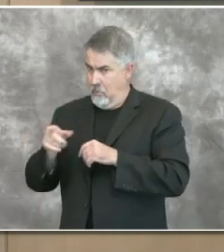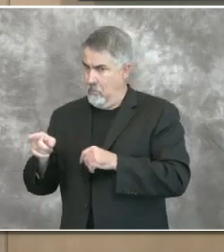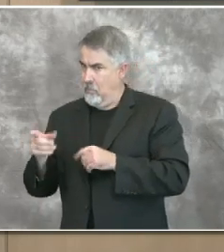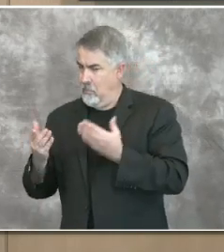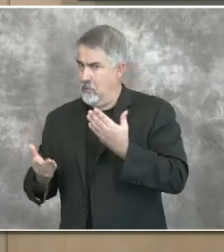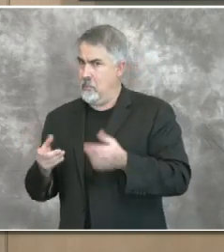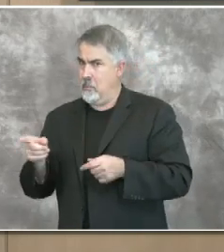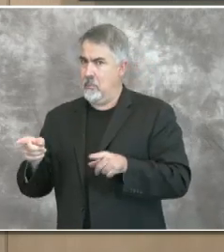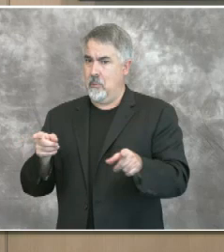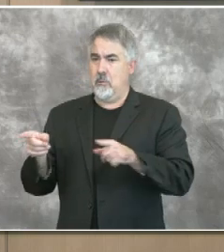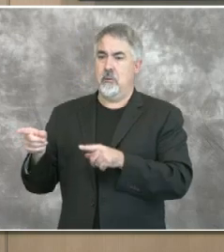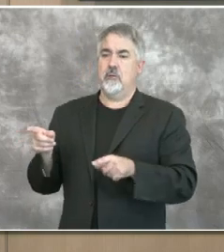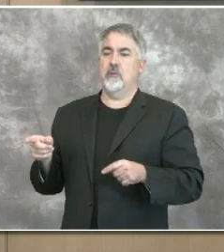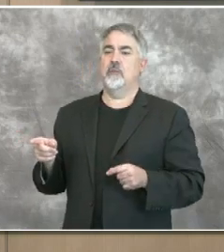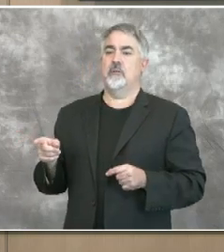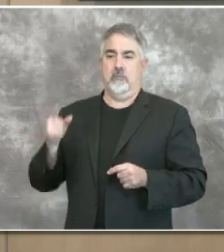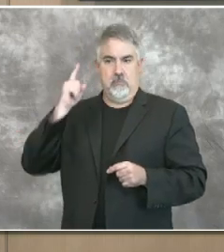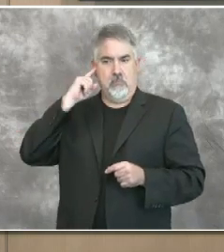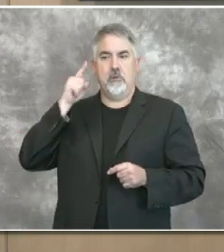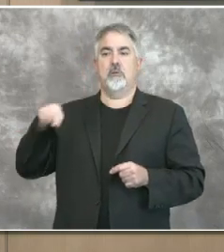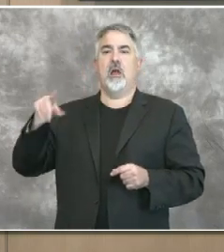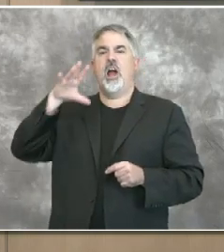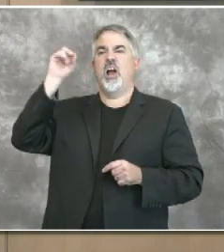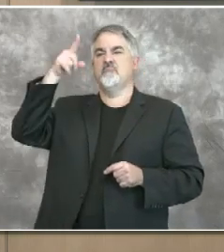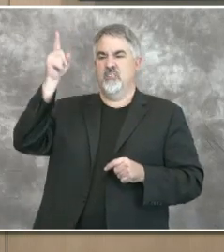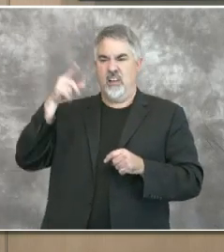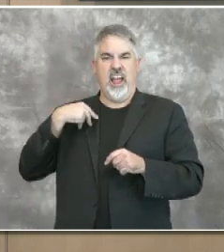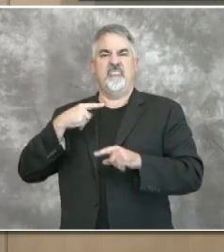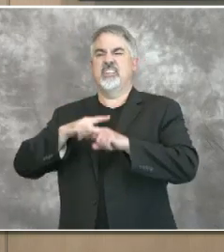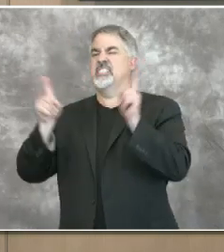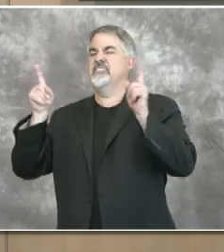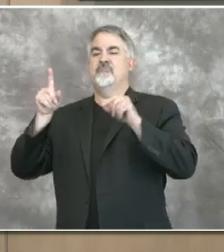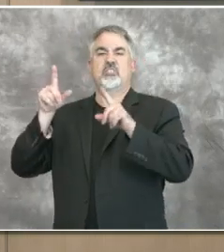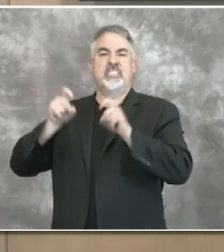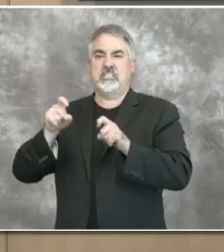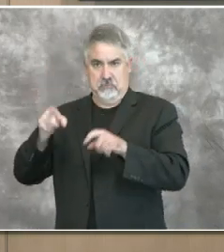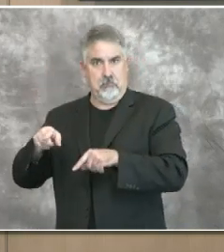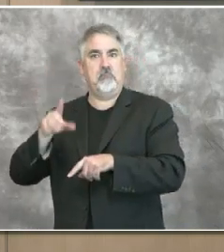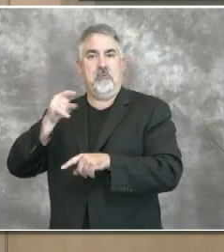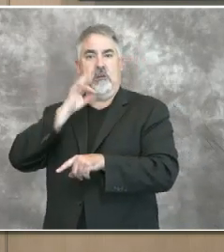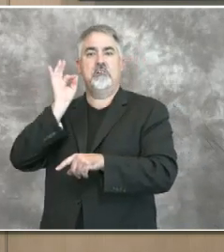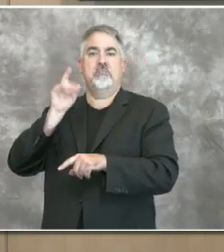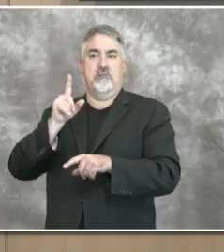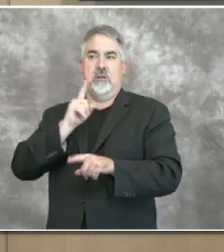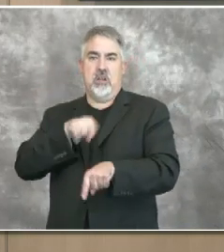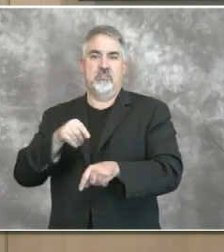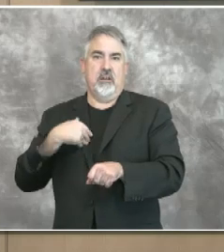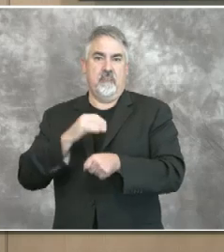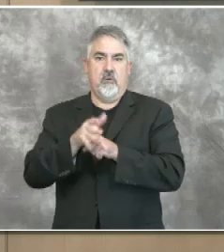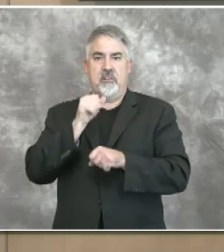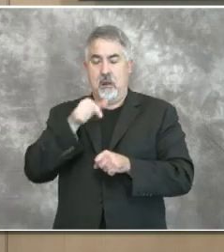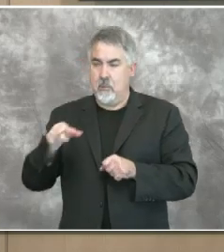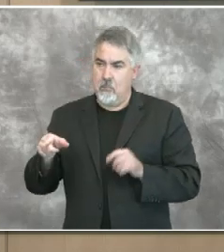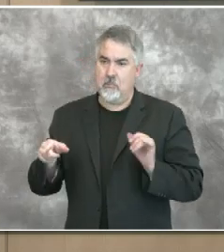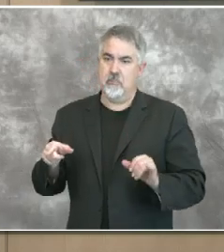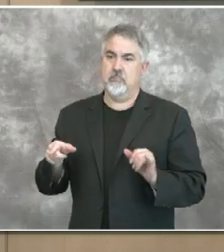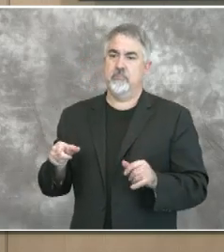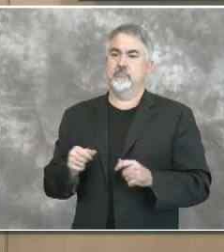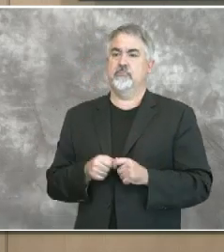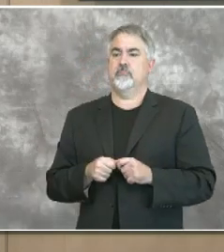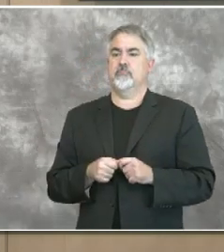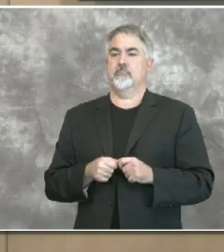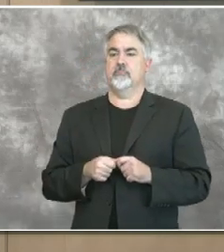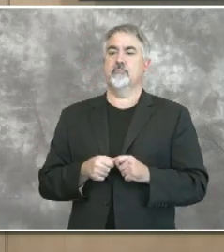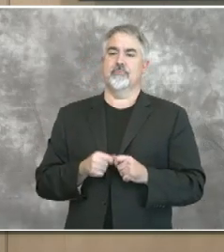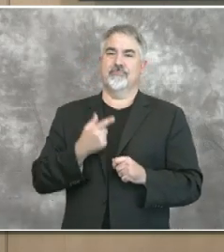various locations using or various companies marketing as a rapid test, are in fact serologic tests, or